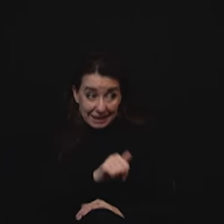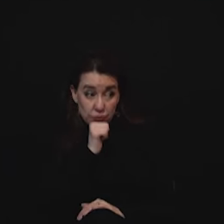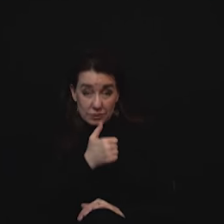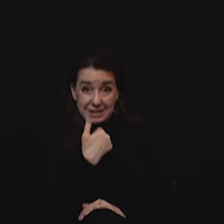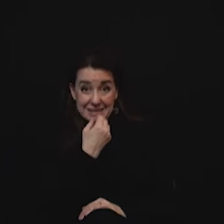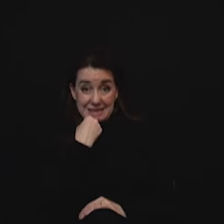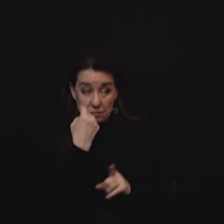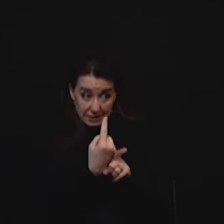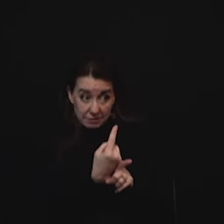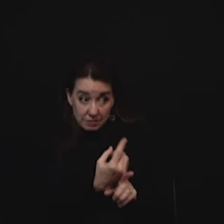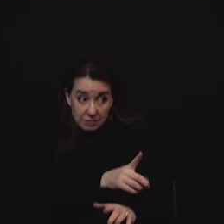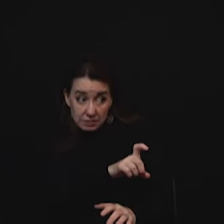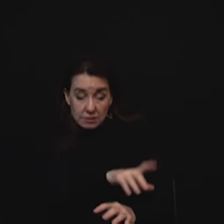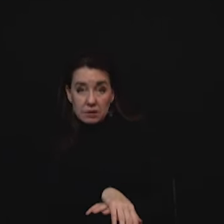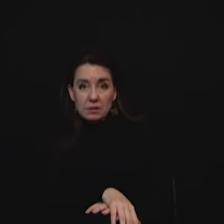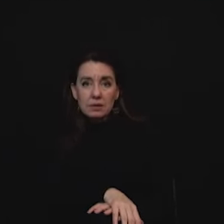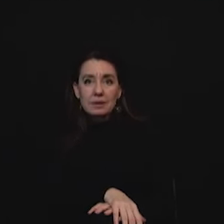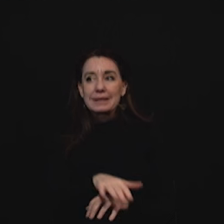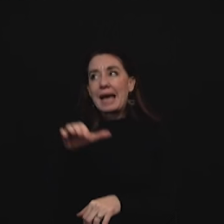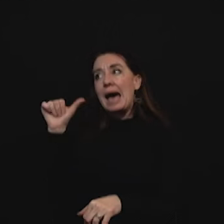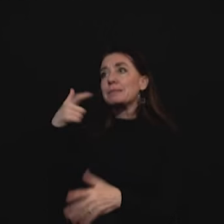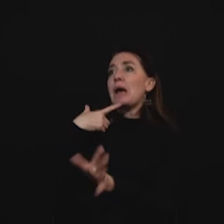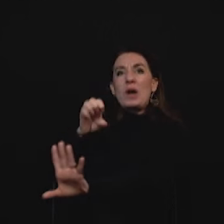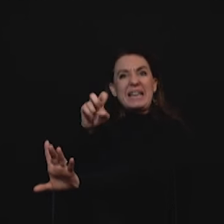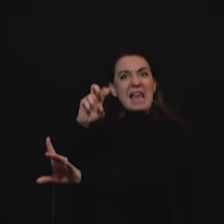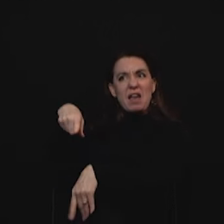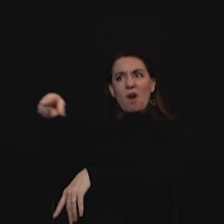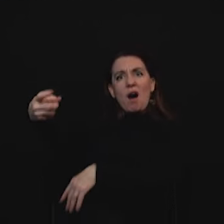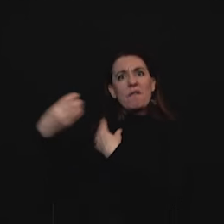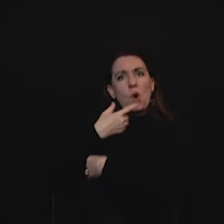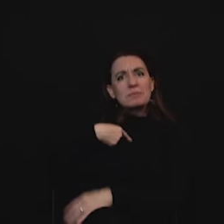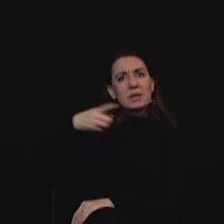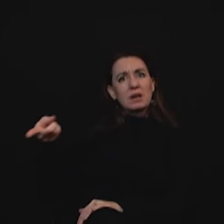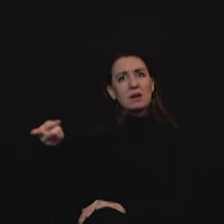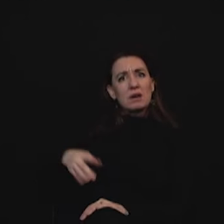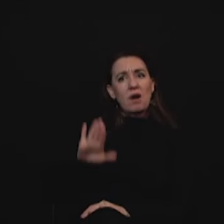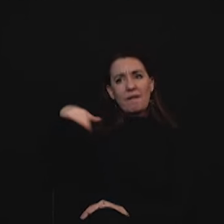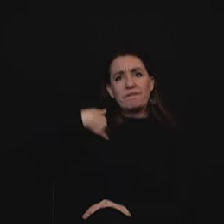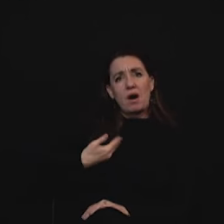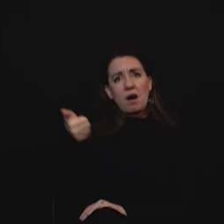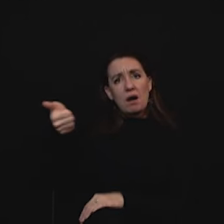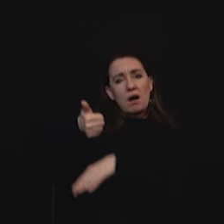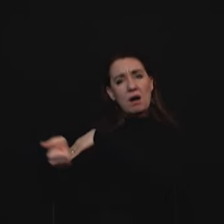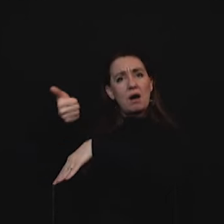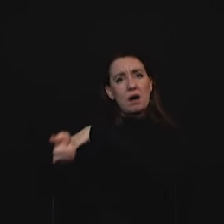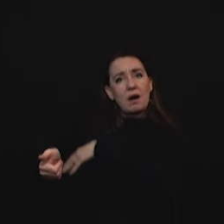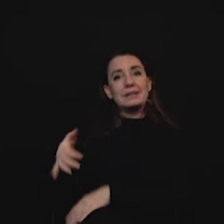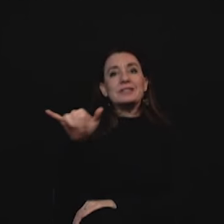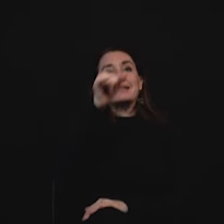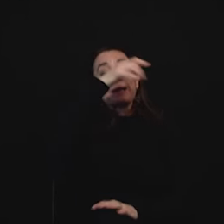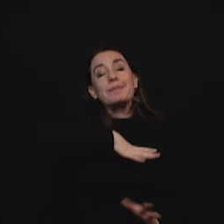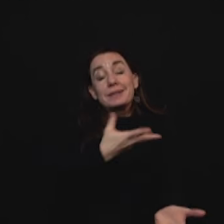to eat?" God asked them. Adam said, "Eve made me do it." That's just like a